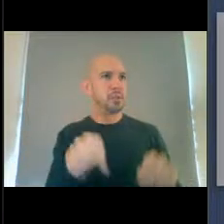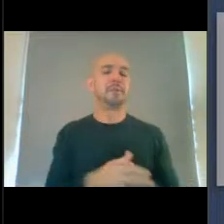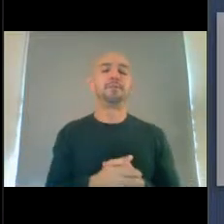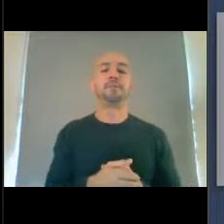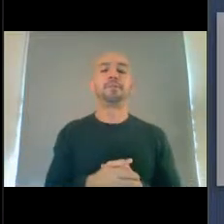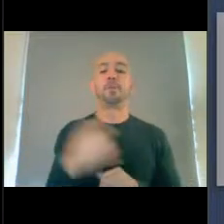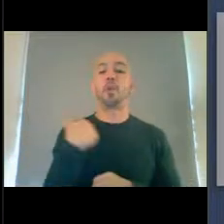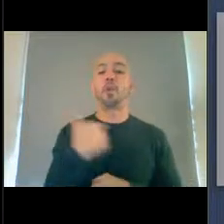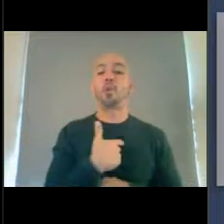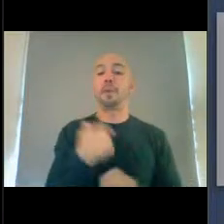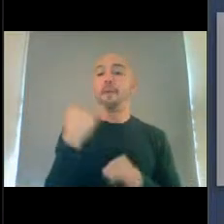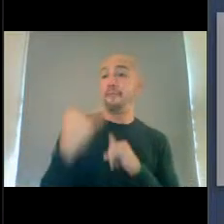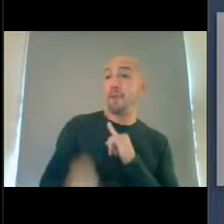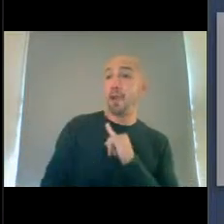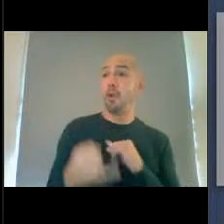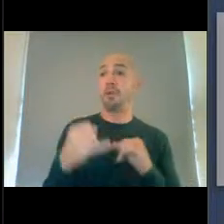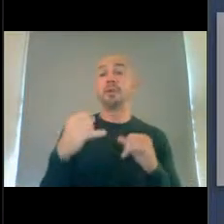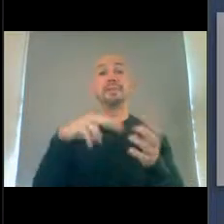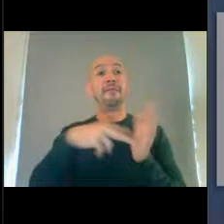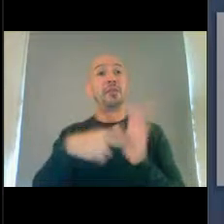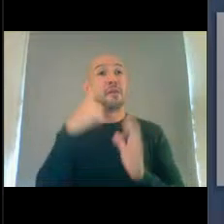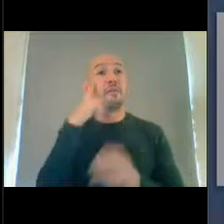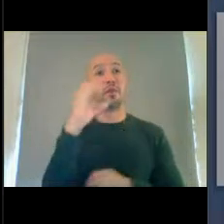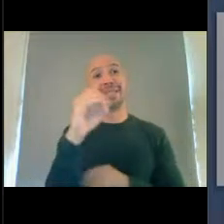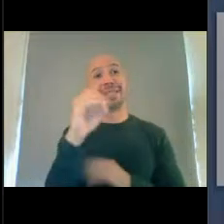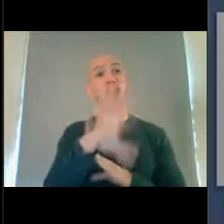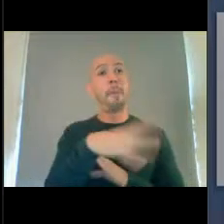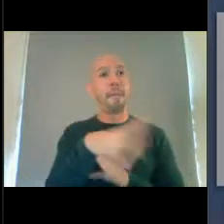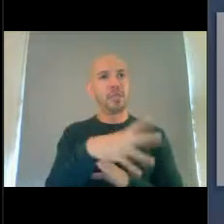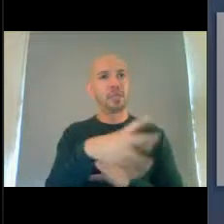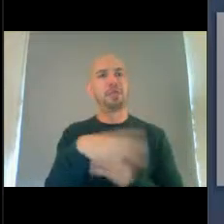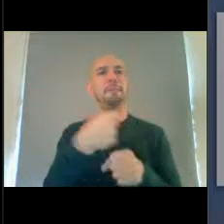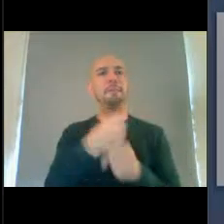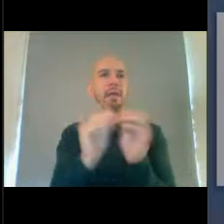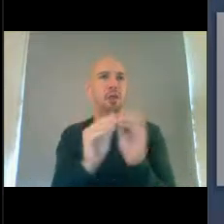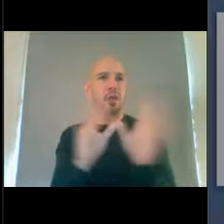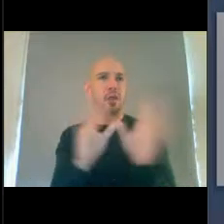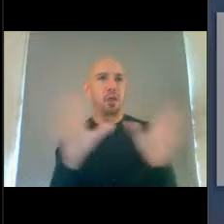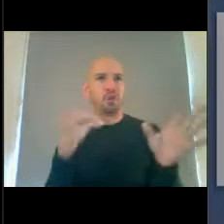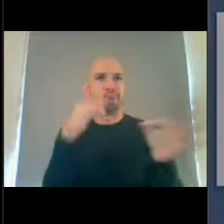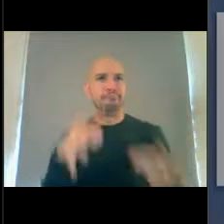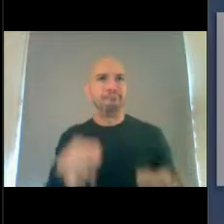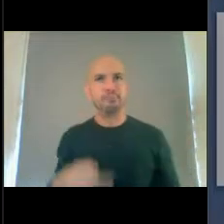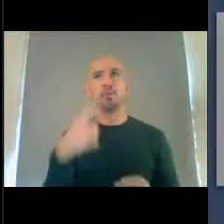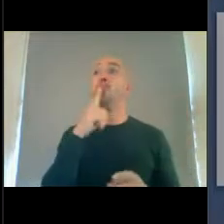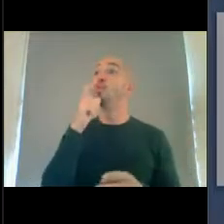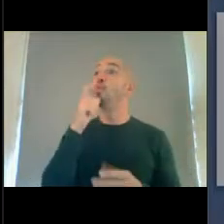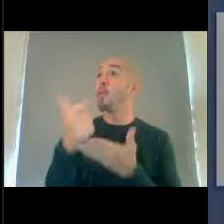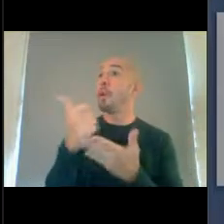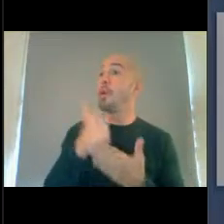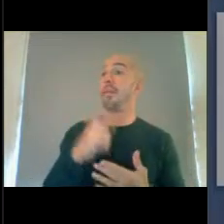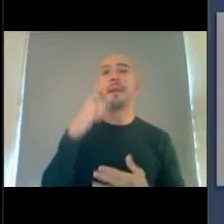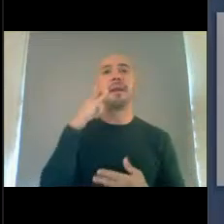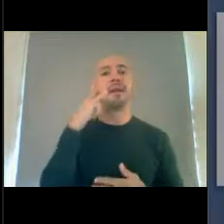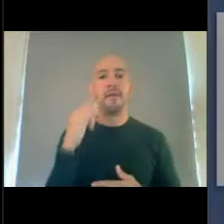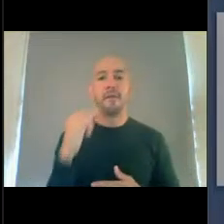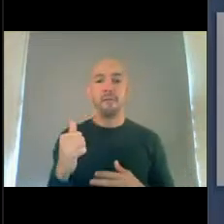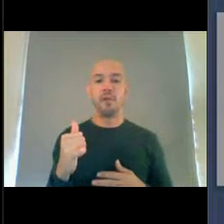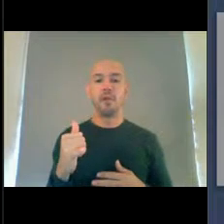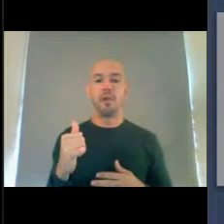finalized definitions for zero emissions in your zero emissions with help from the california air resources board